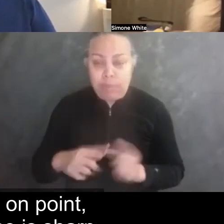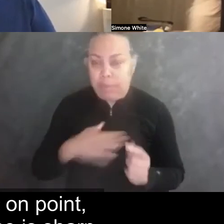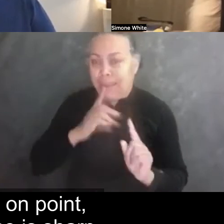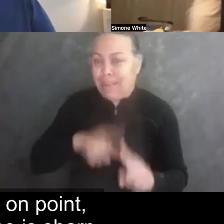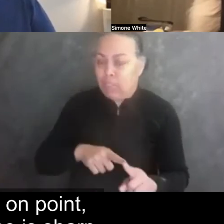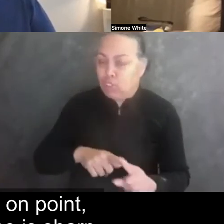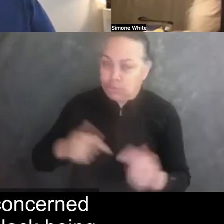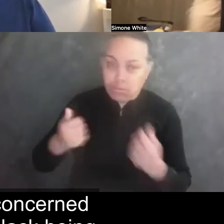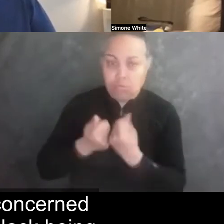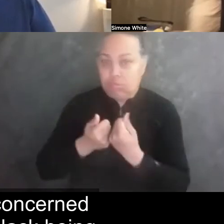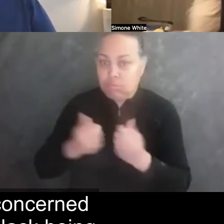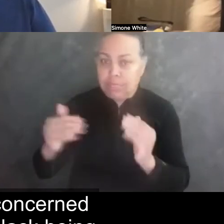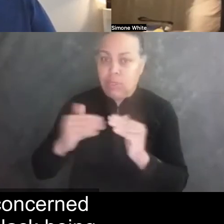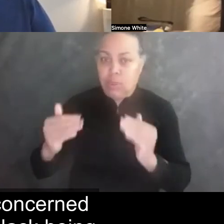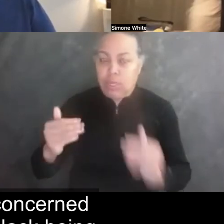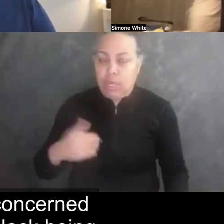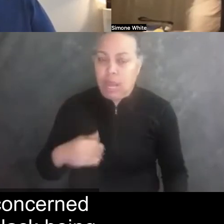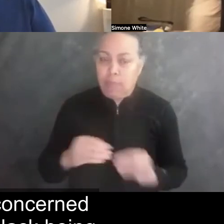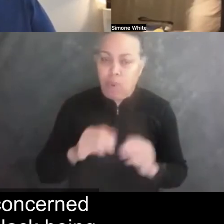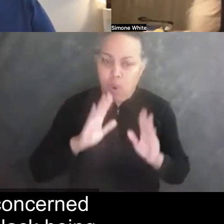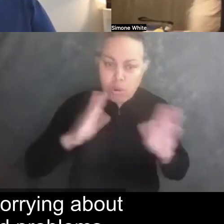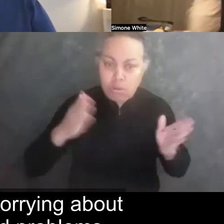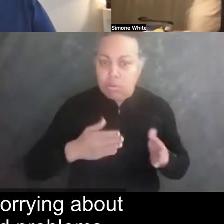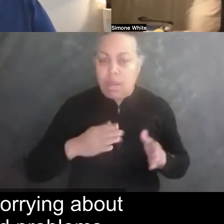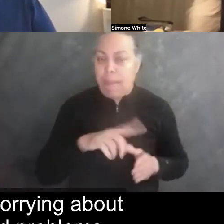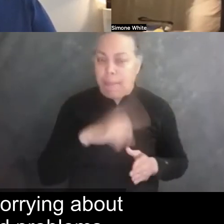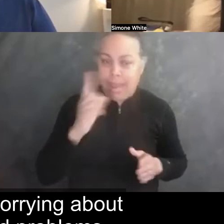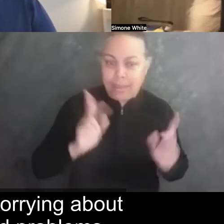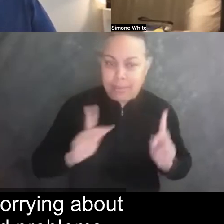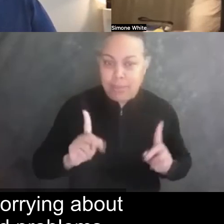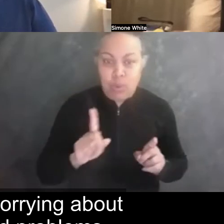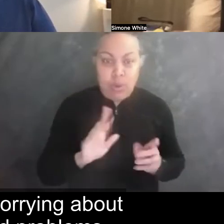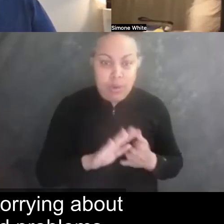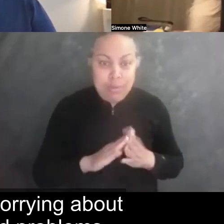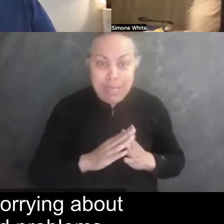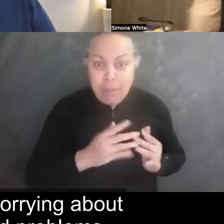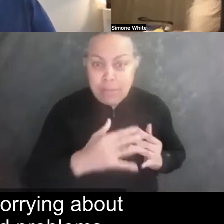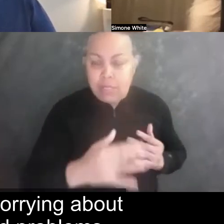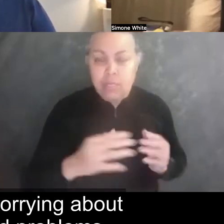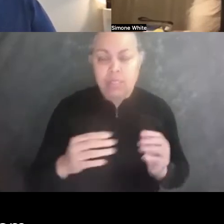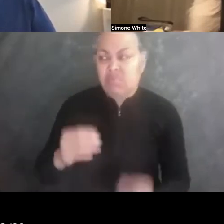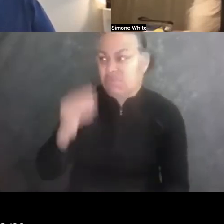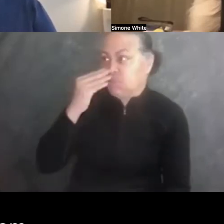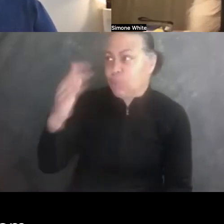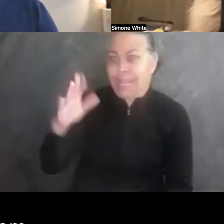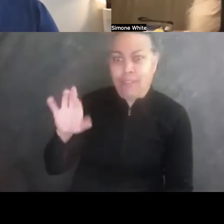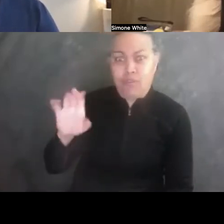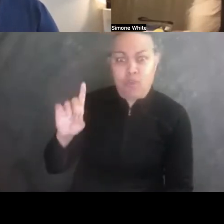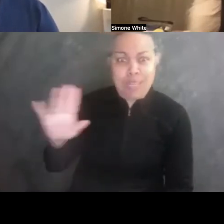is sharp. I'm much more concerned with discussing Black being as becoming than worrying about whether Freud had problems with his